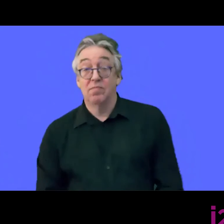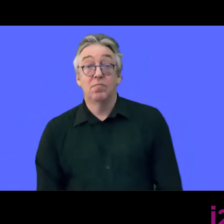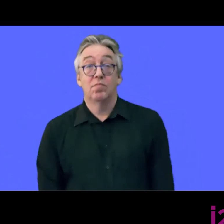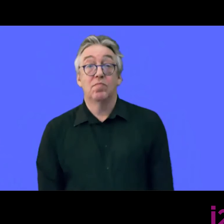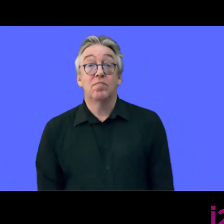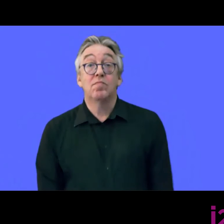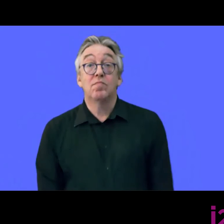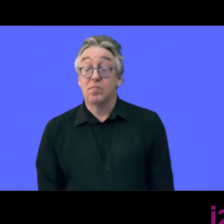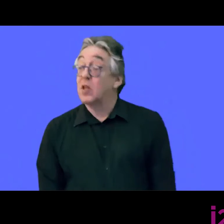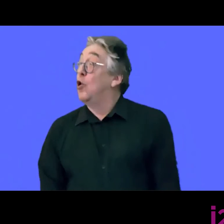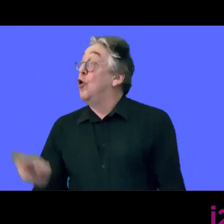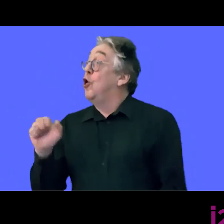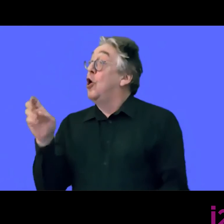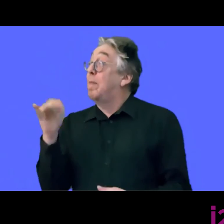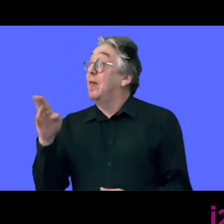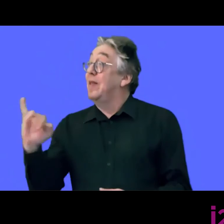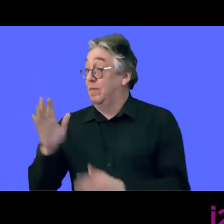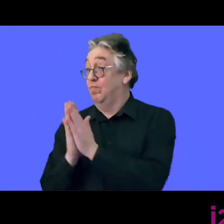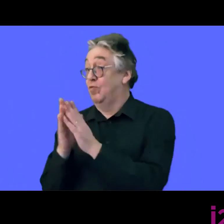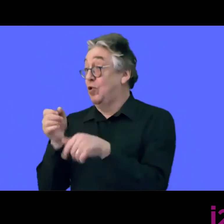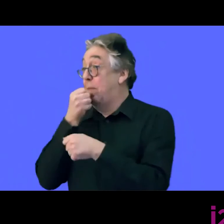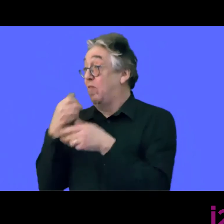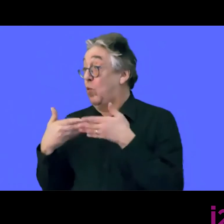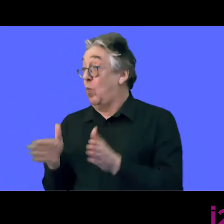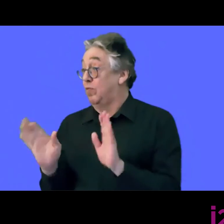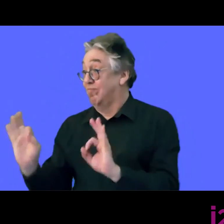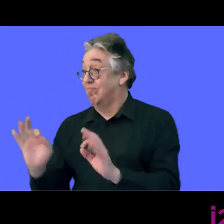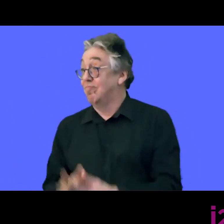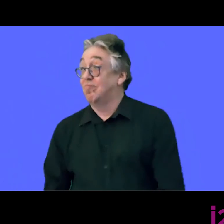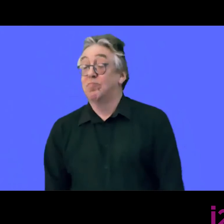Mr. Rabani, you can unmute your microphone.